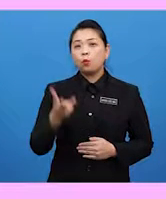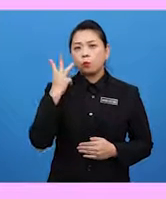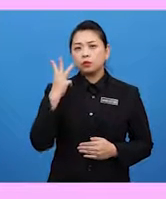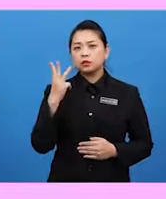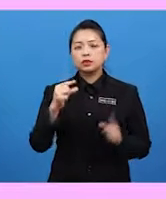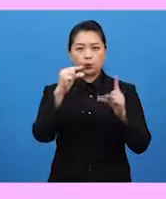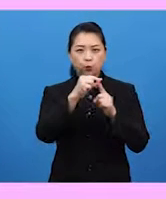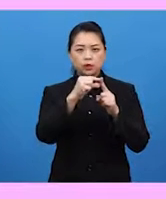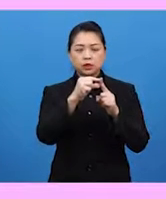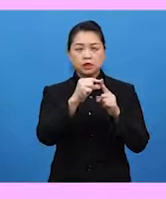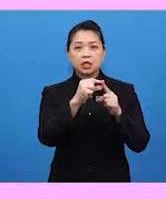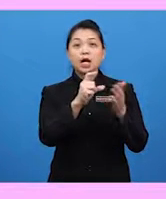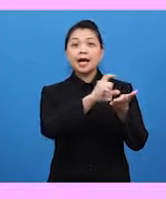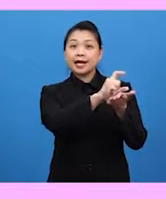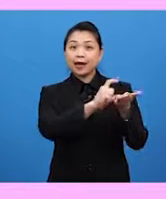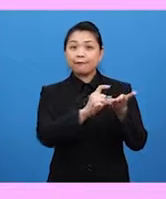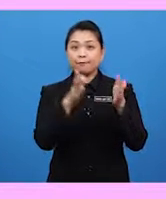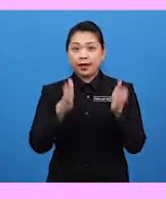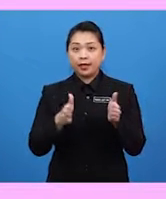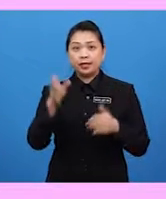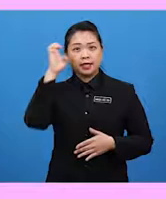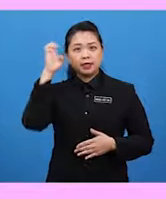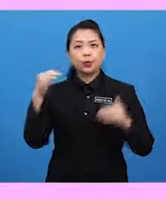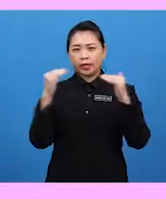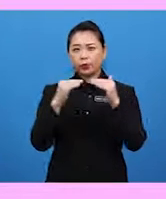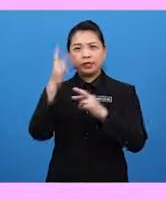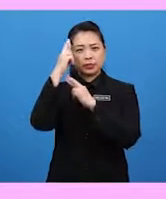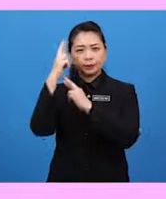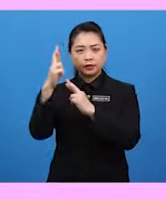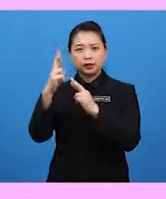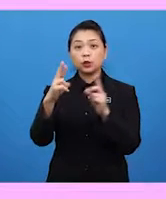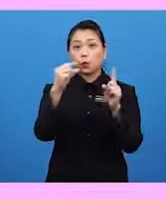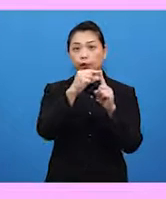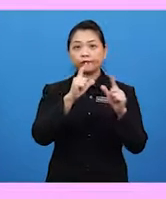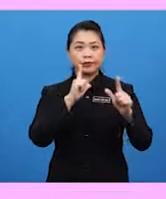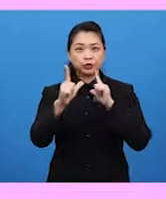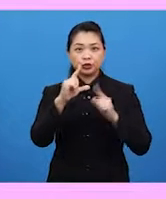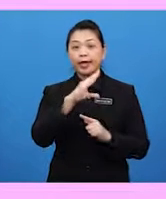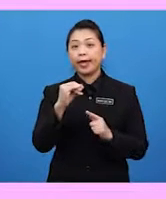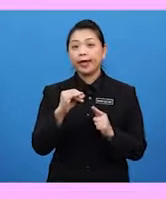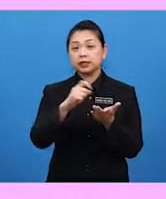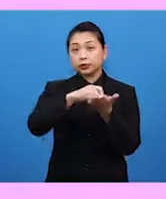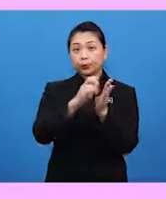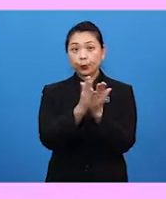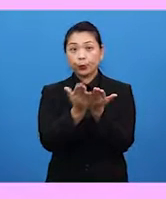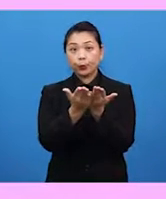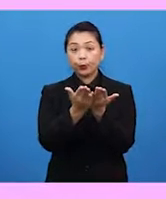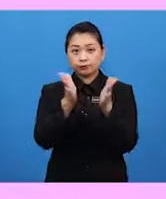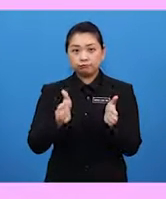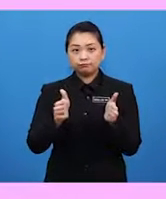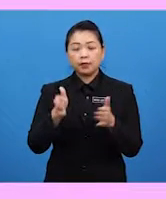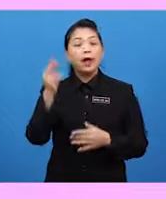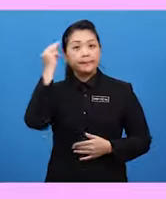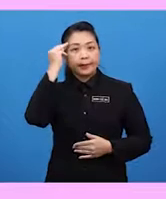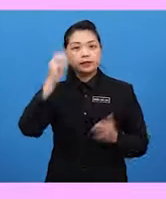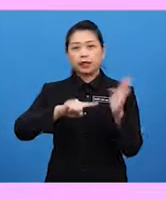words craftsman. He was equally respected in worlds of literature and journalism. Max